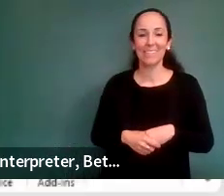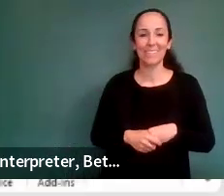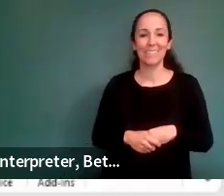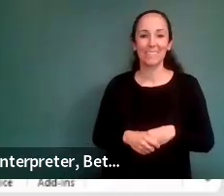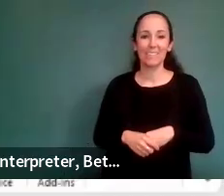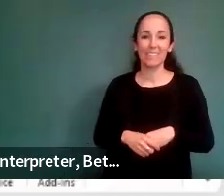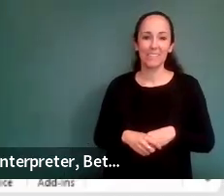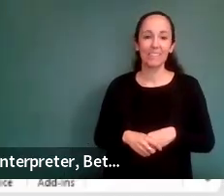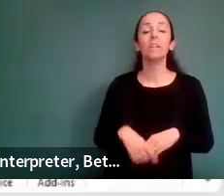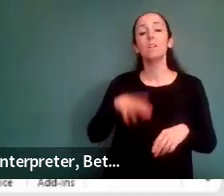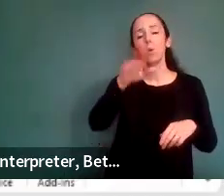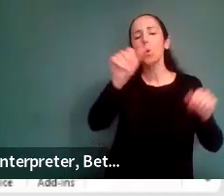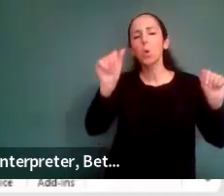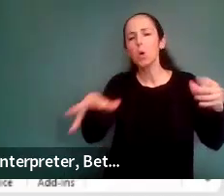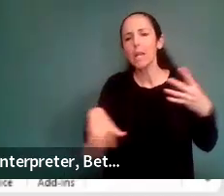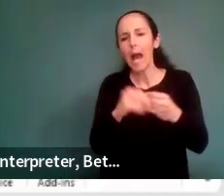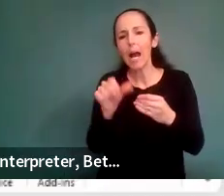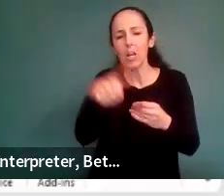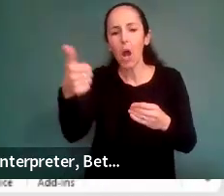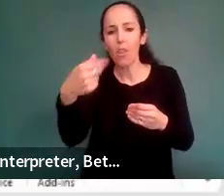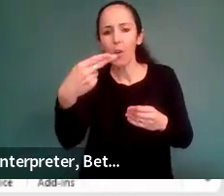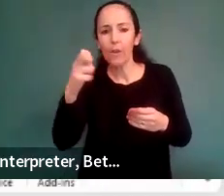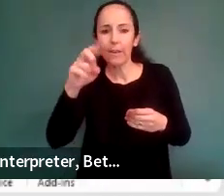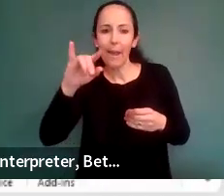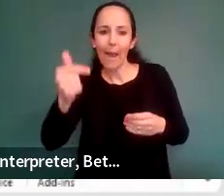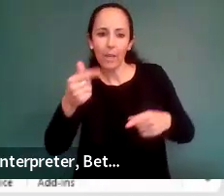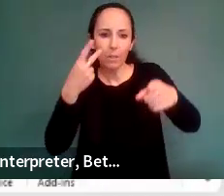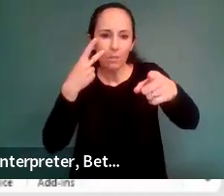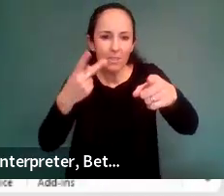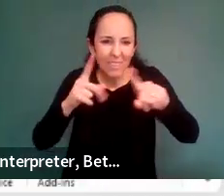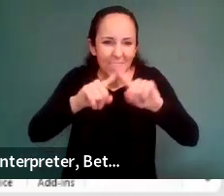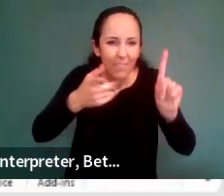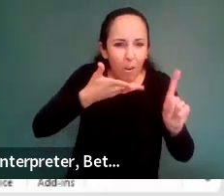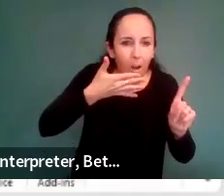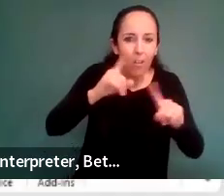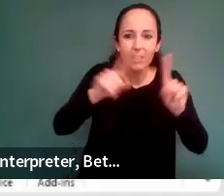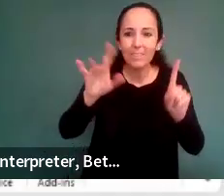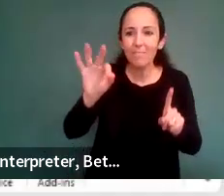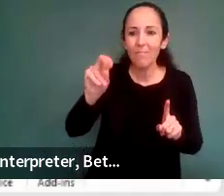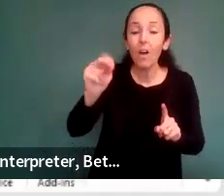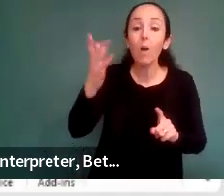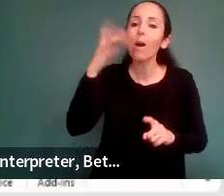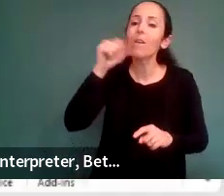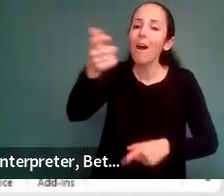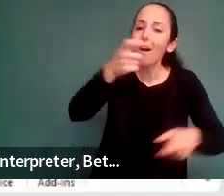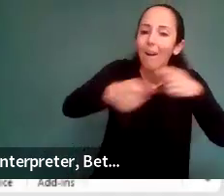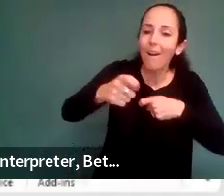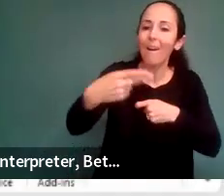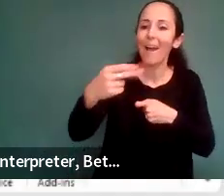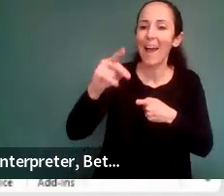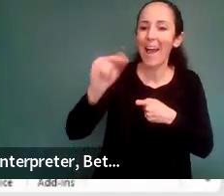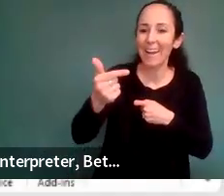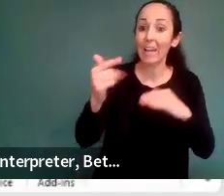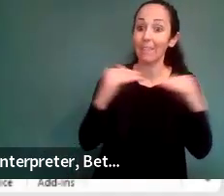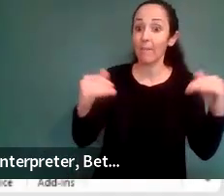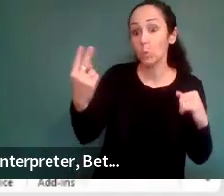places that can have other headings with because they're stylized as a different font. So you probably want to put a heading level